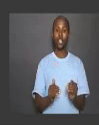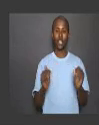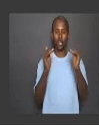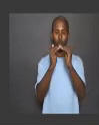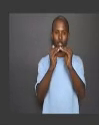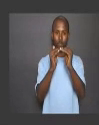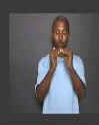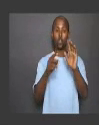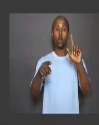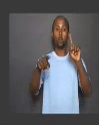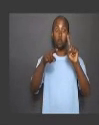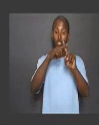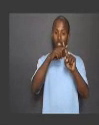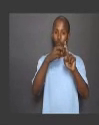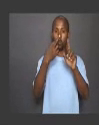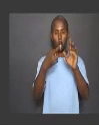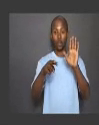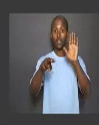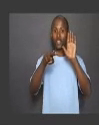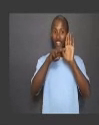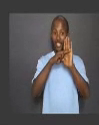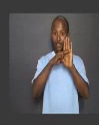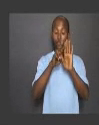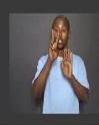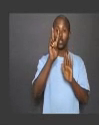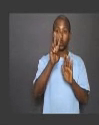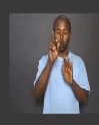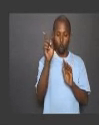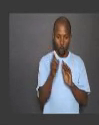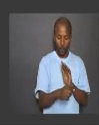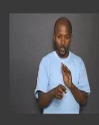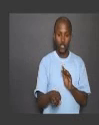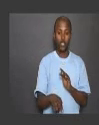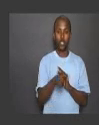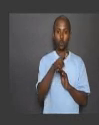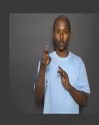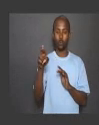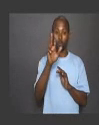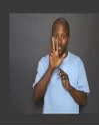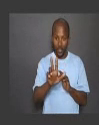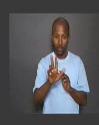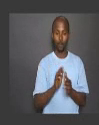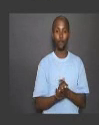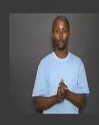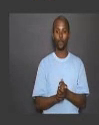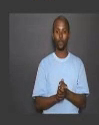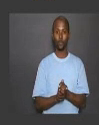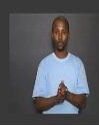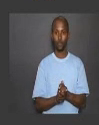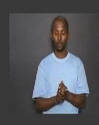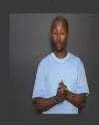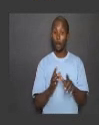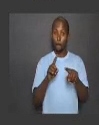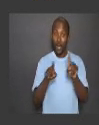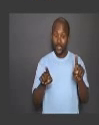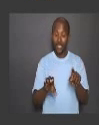equals positive or negative 2 over the square root of 3.